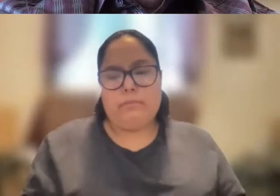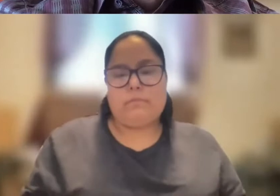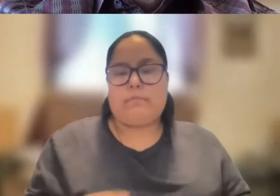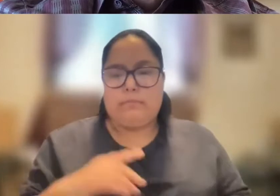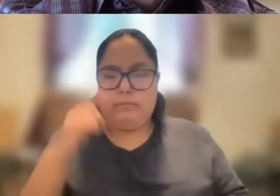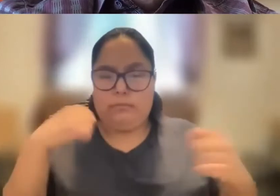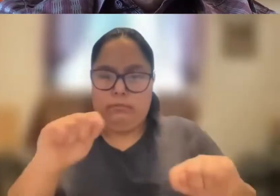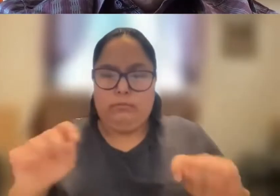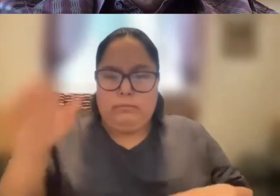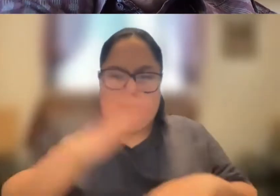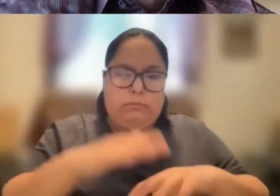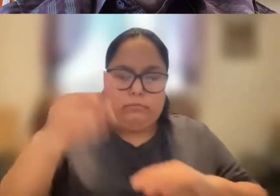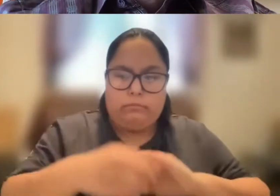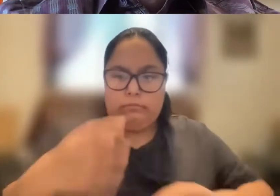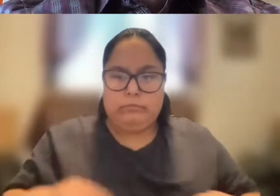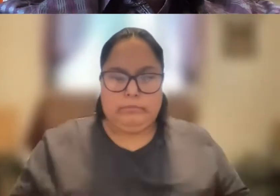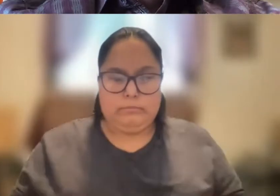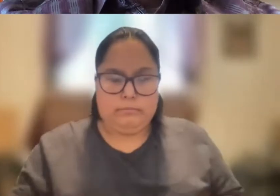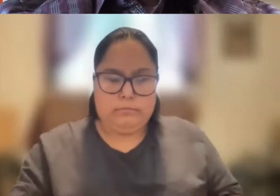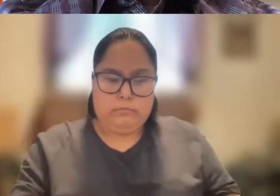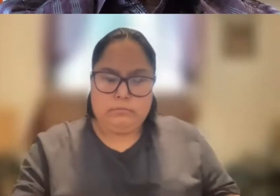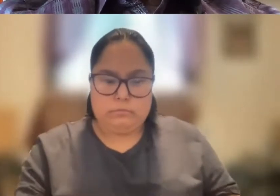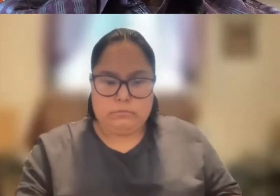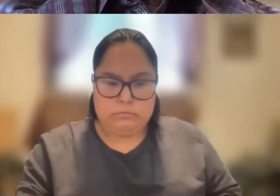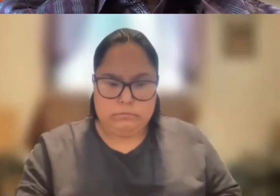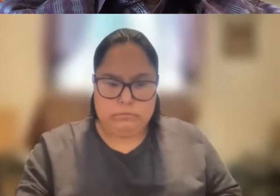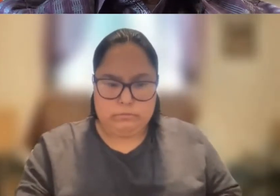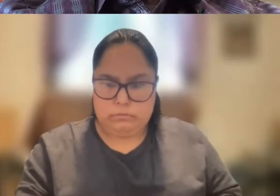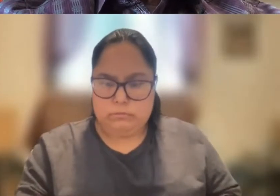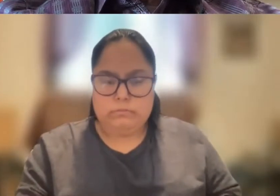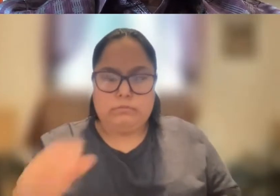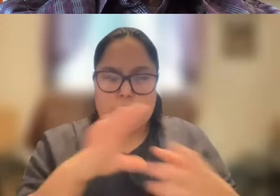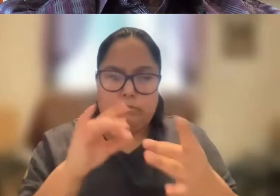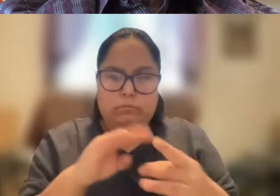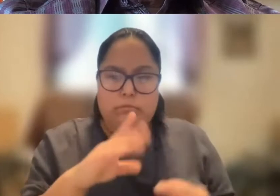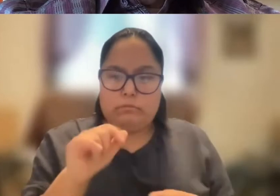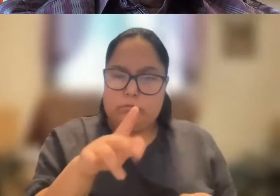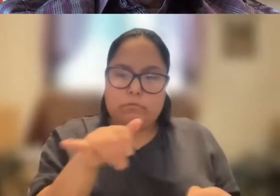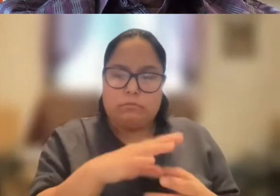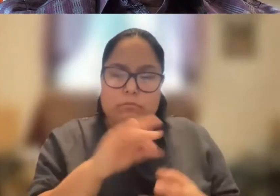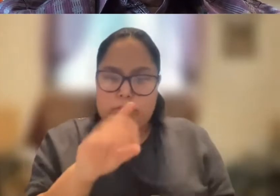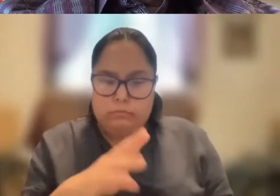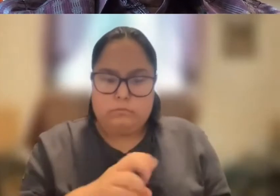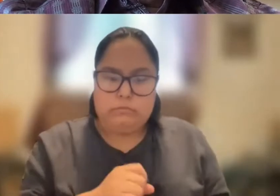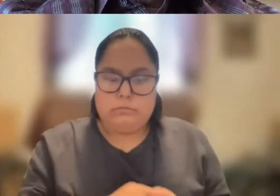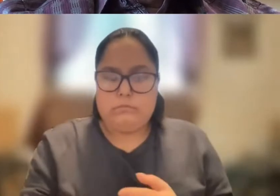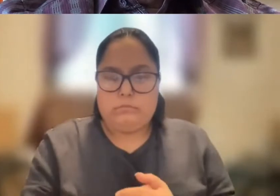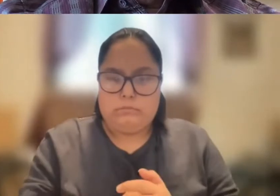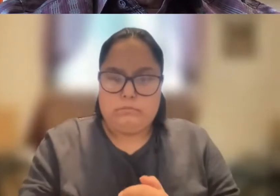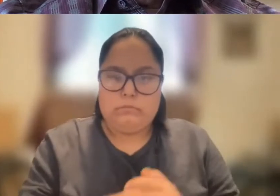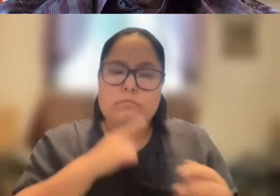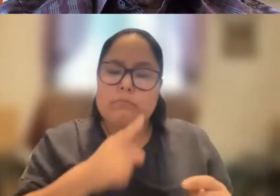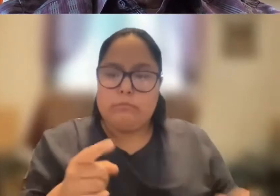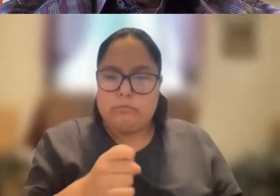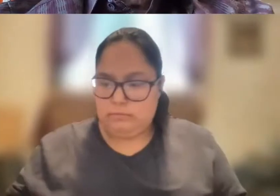we'll try to get you all in. We have a comment from Murray Billett who says, question